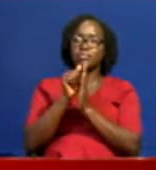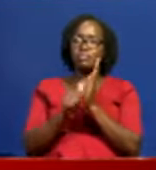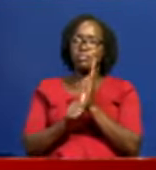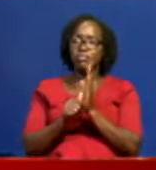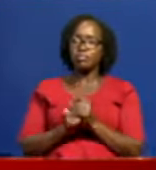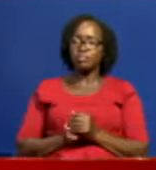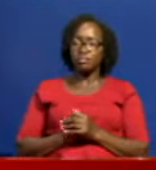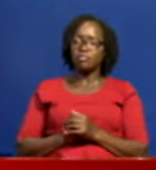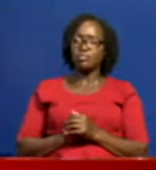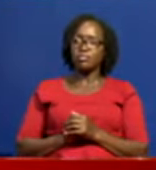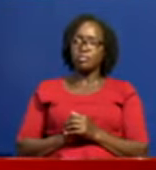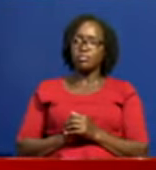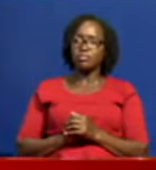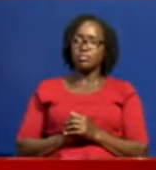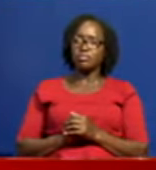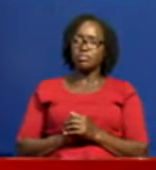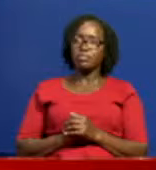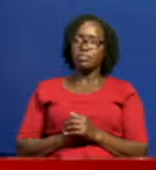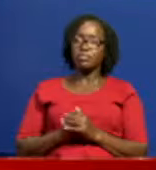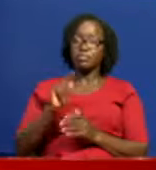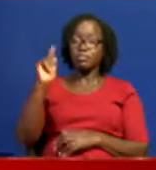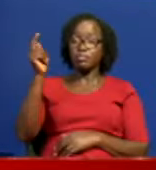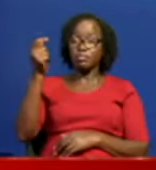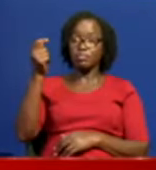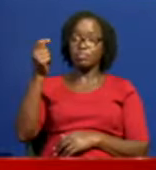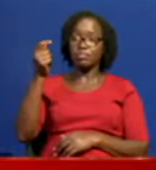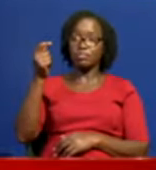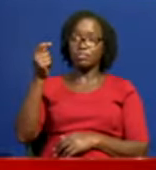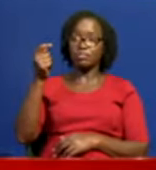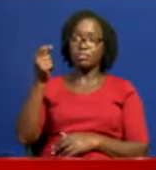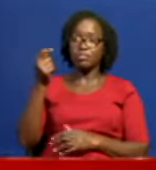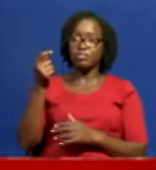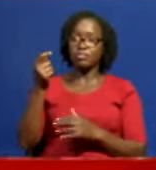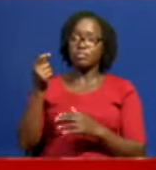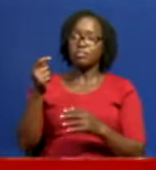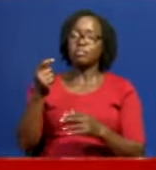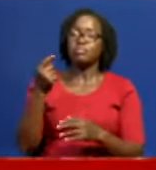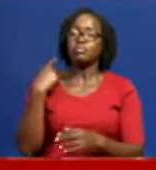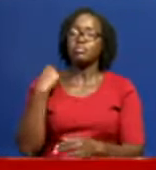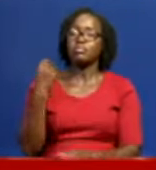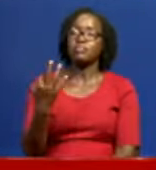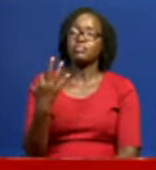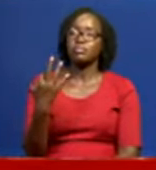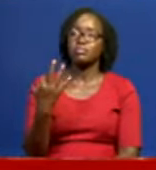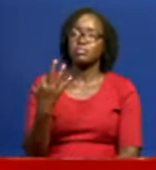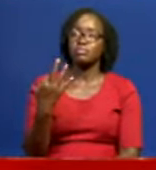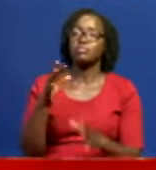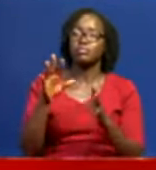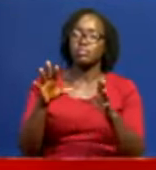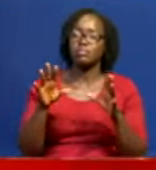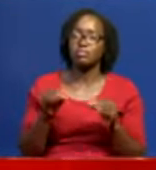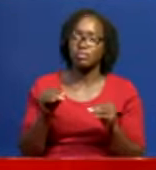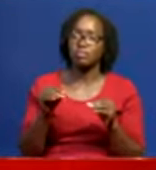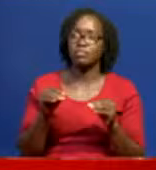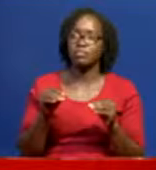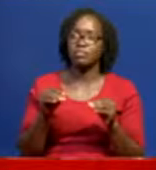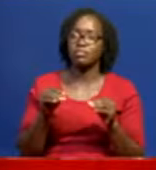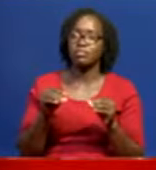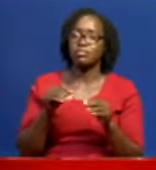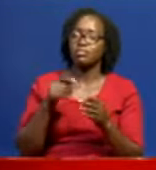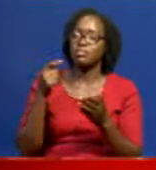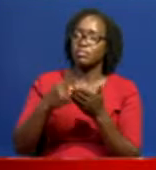Planet. And Kenya stands as the third highest recipient of